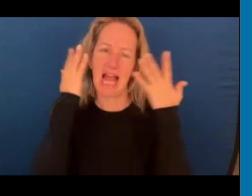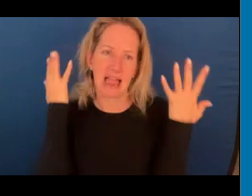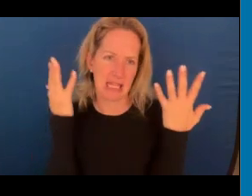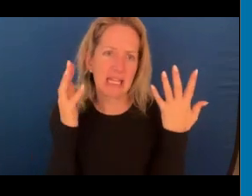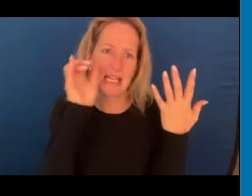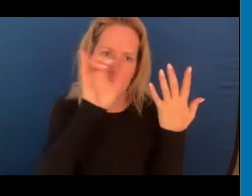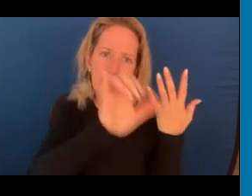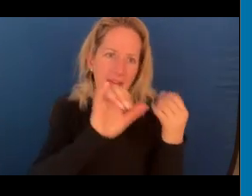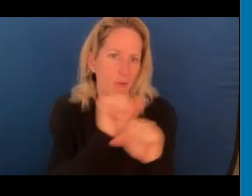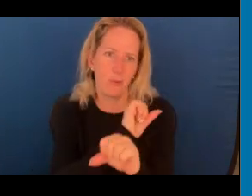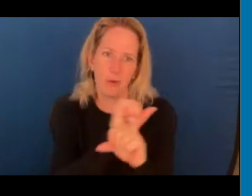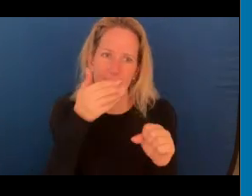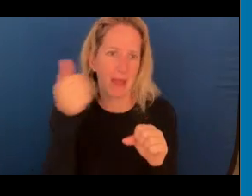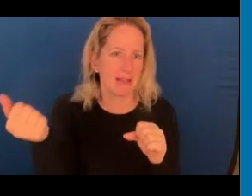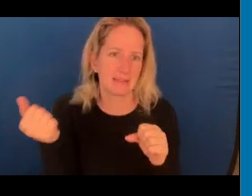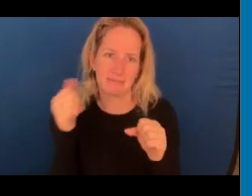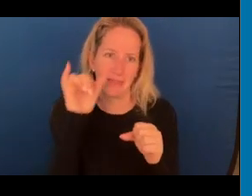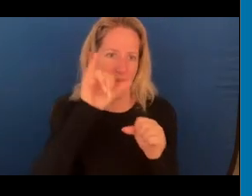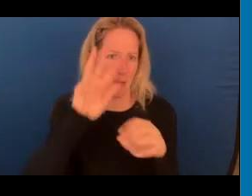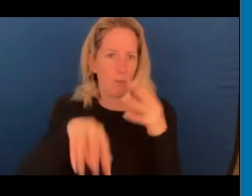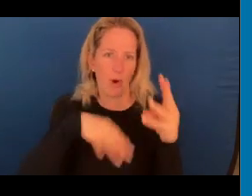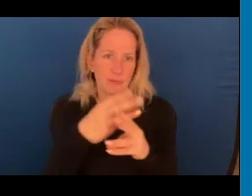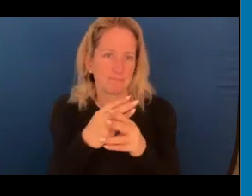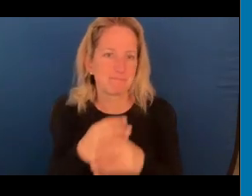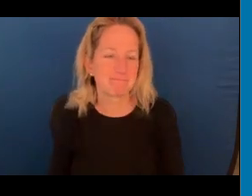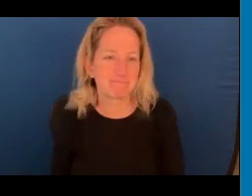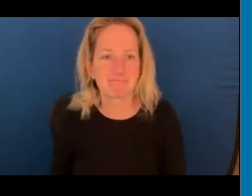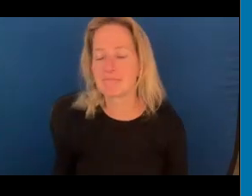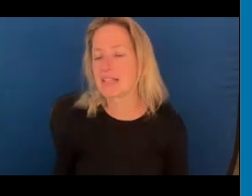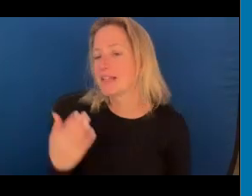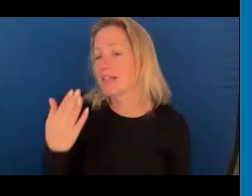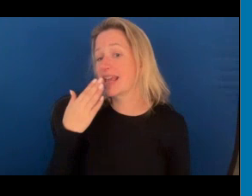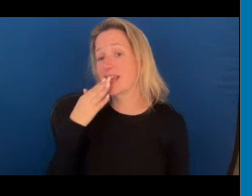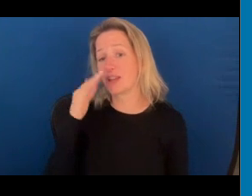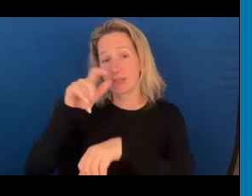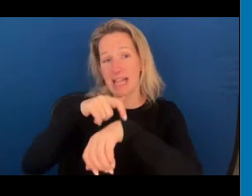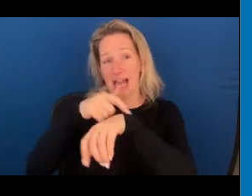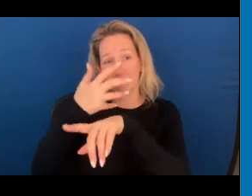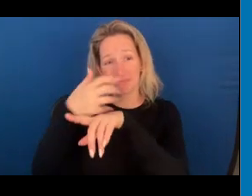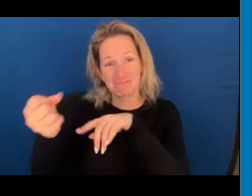best. That's what I found, at least. Thank you, Adam. That's all the time we have for questions.